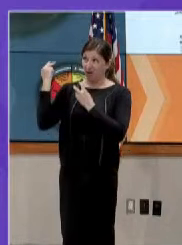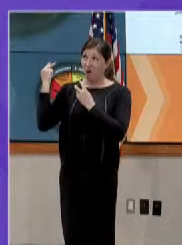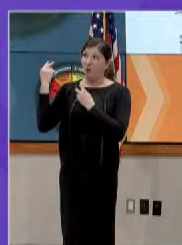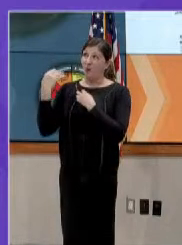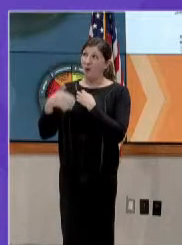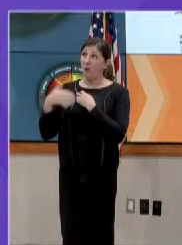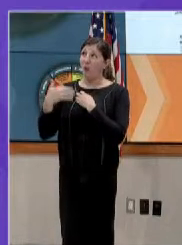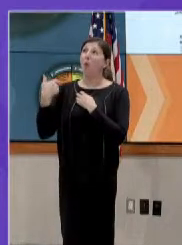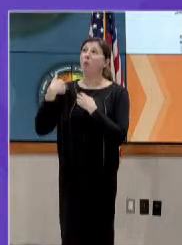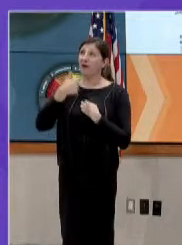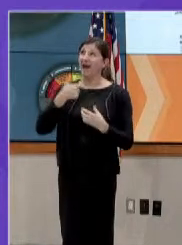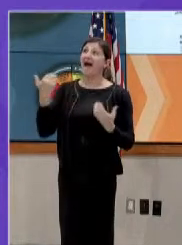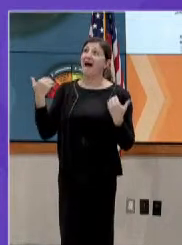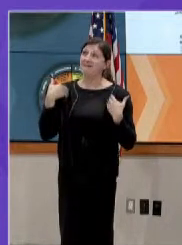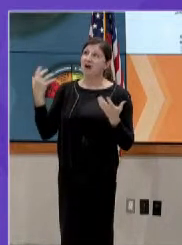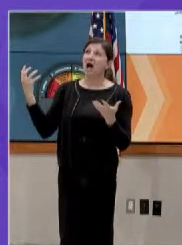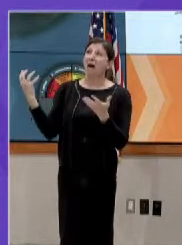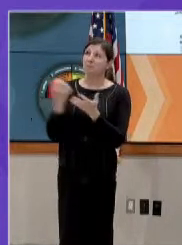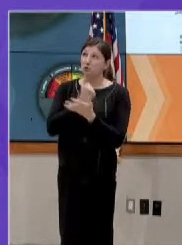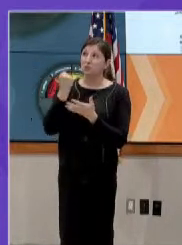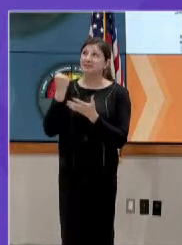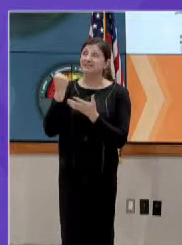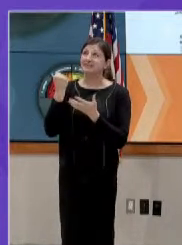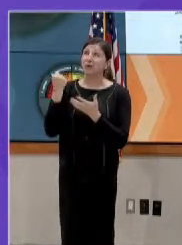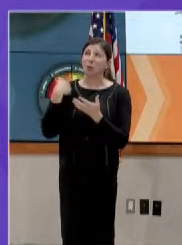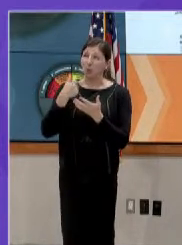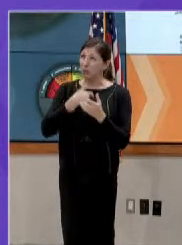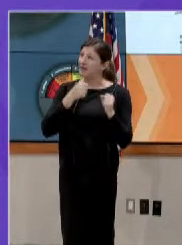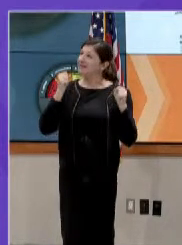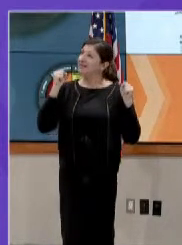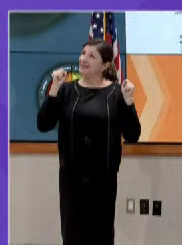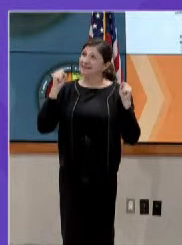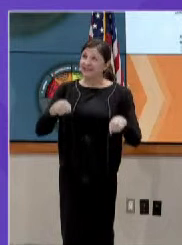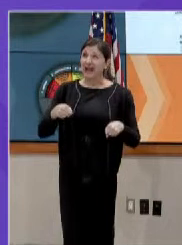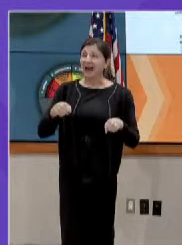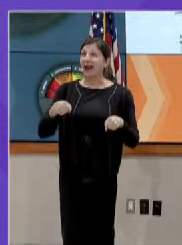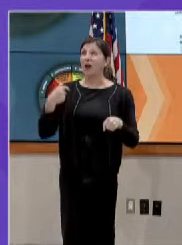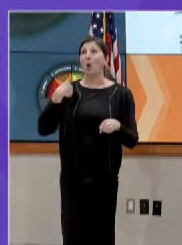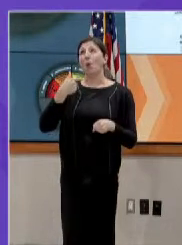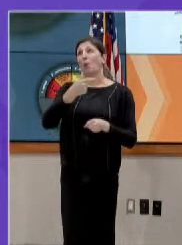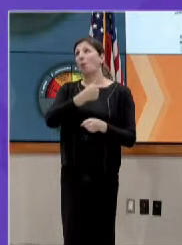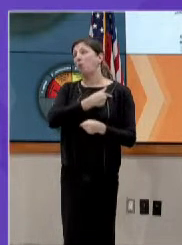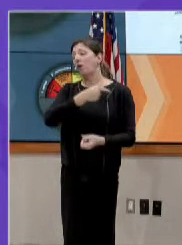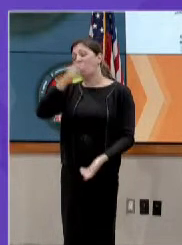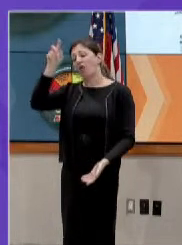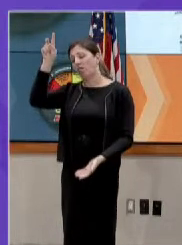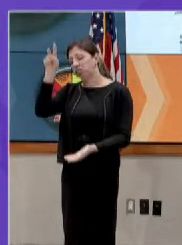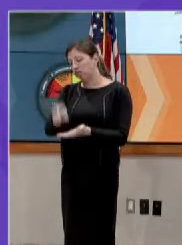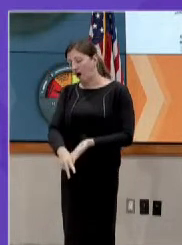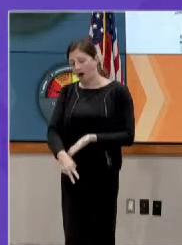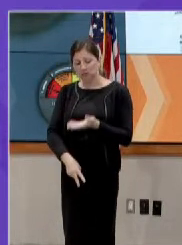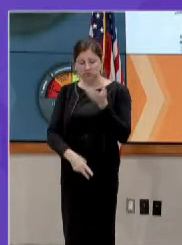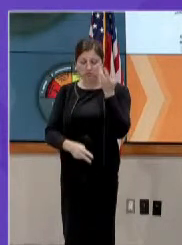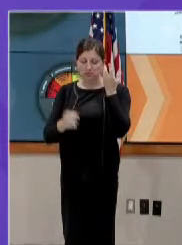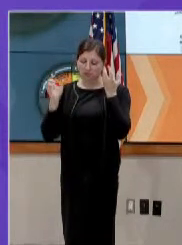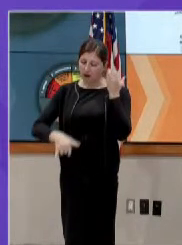an opportunity, a strategic opportunity to fight this pandemic, and we simply let it go. So let me just close